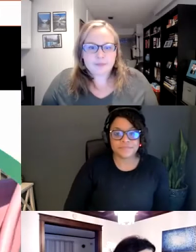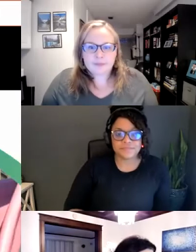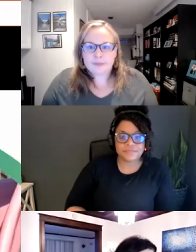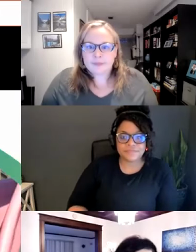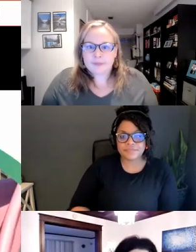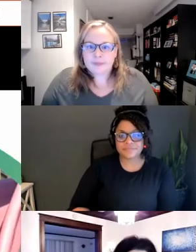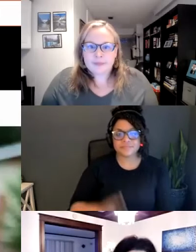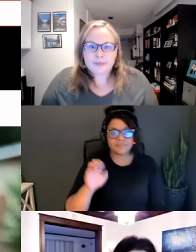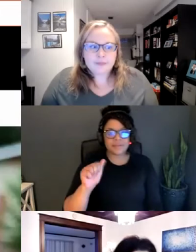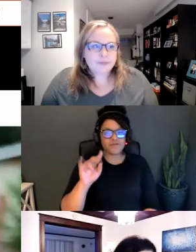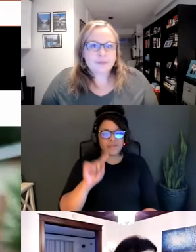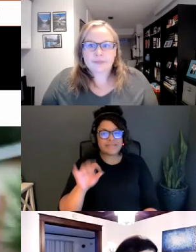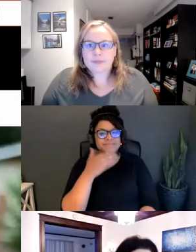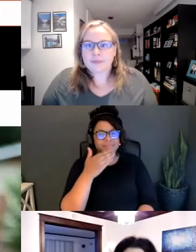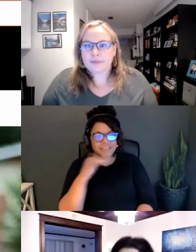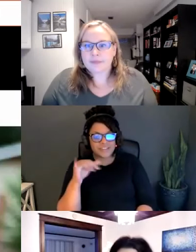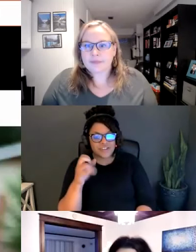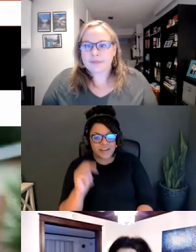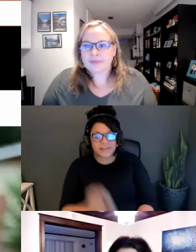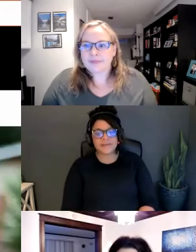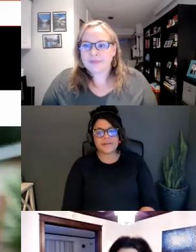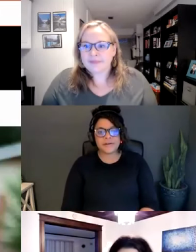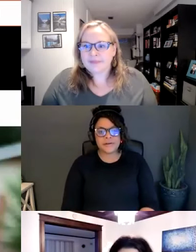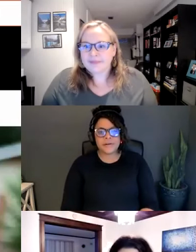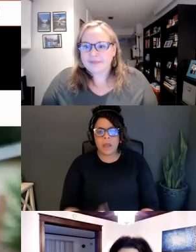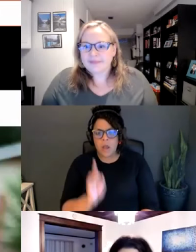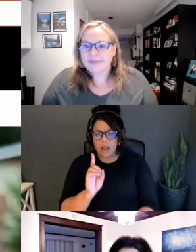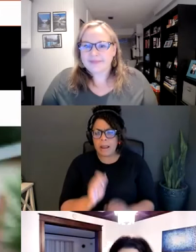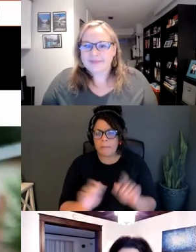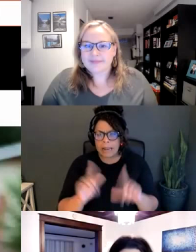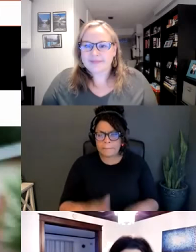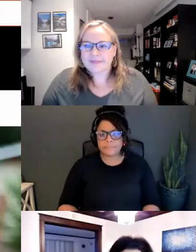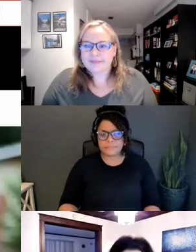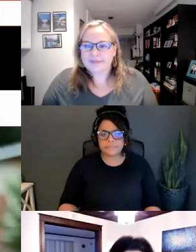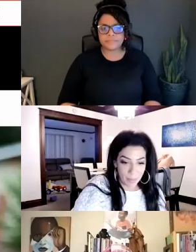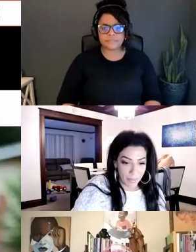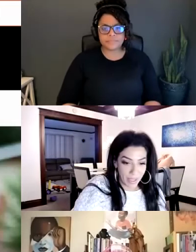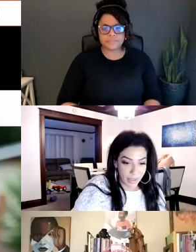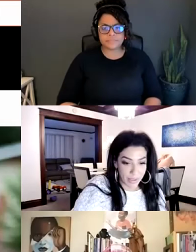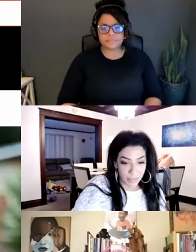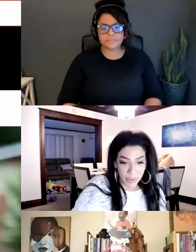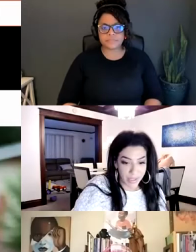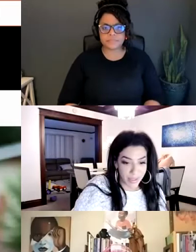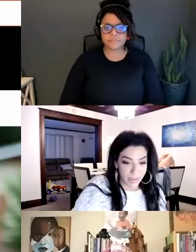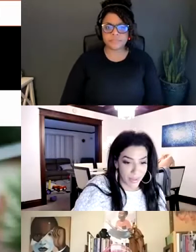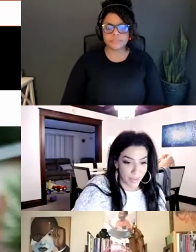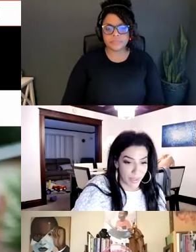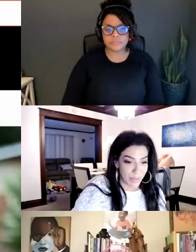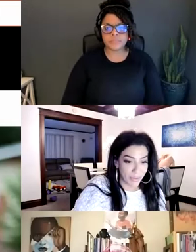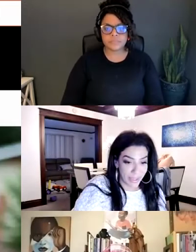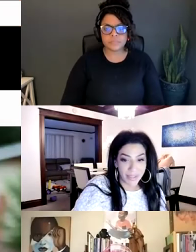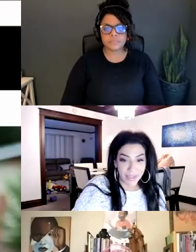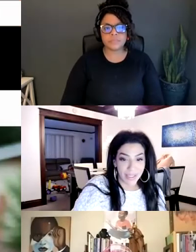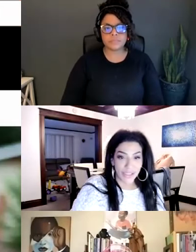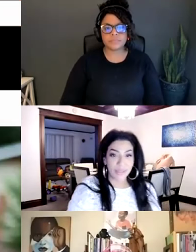Thanks, Jen. I just pulled it up, so give me one quick second. And please excuse the noise.